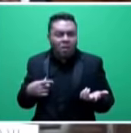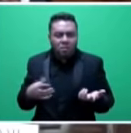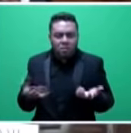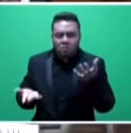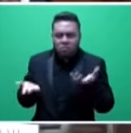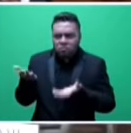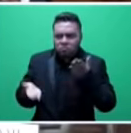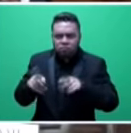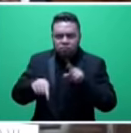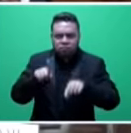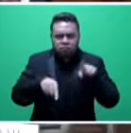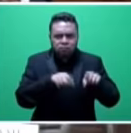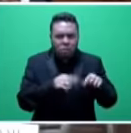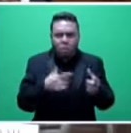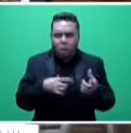so substantial?